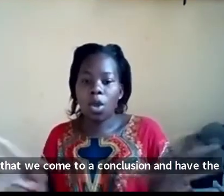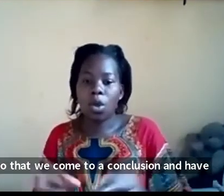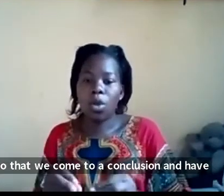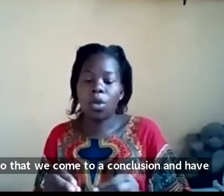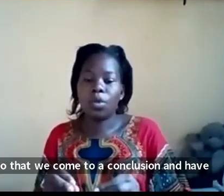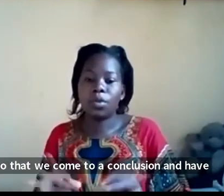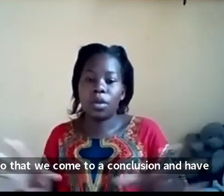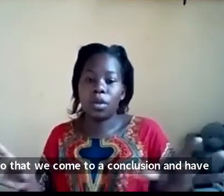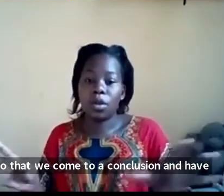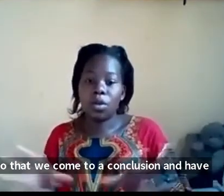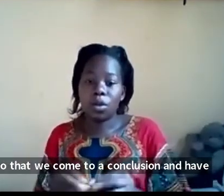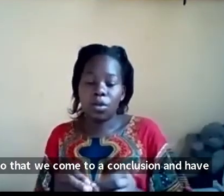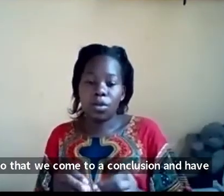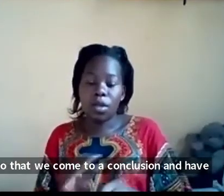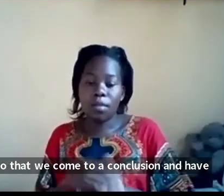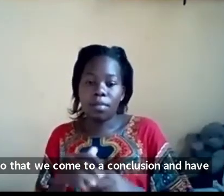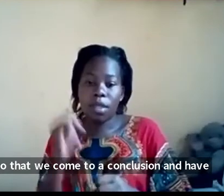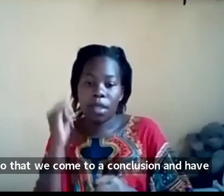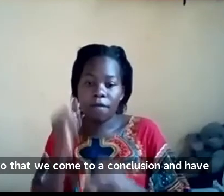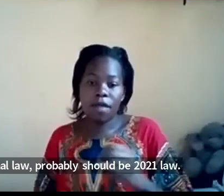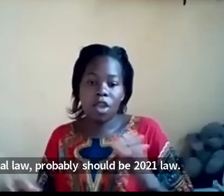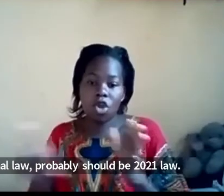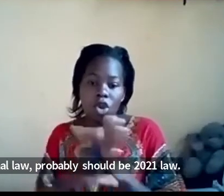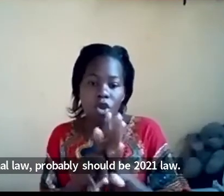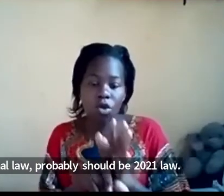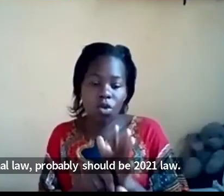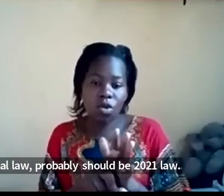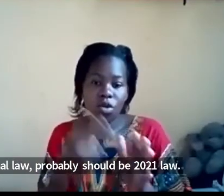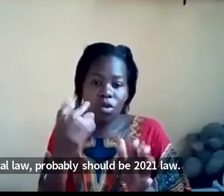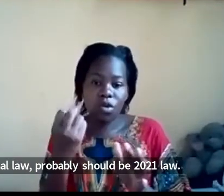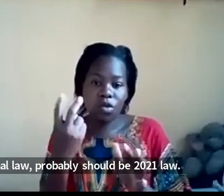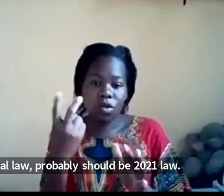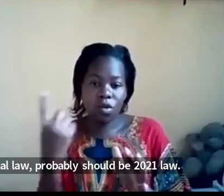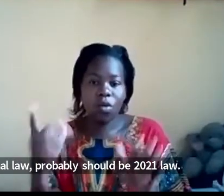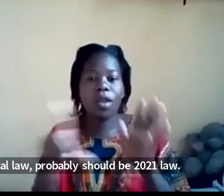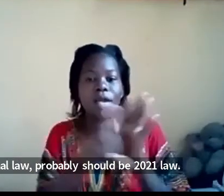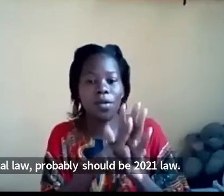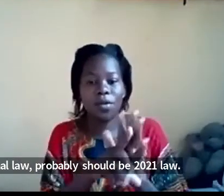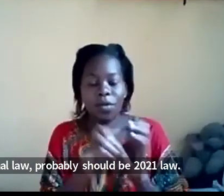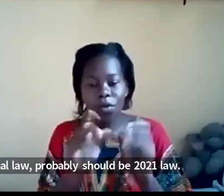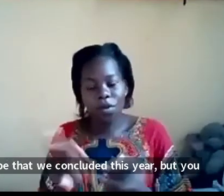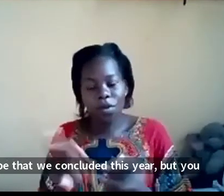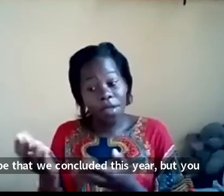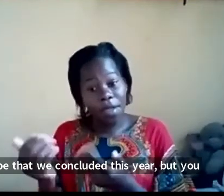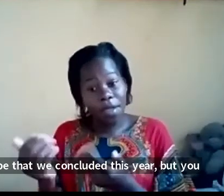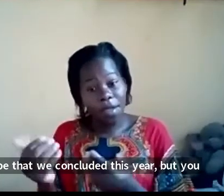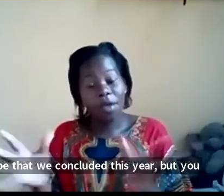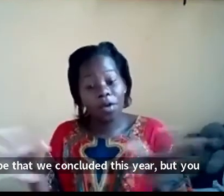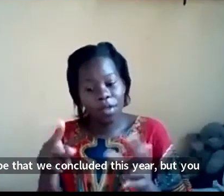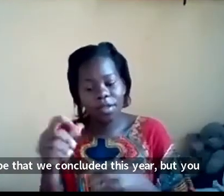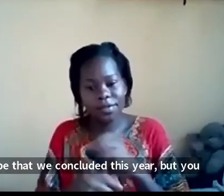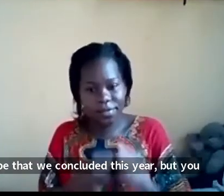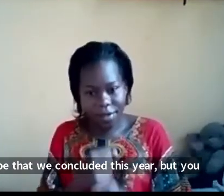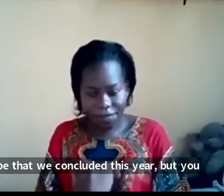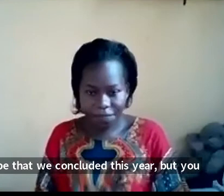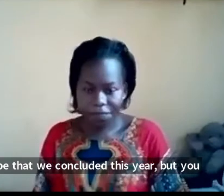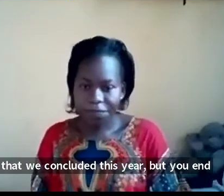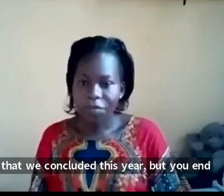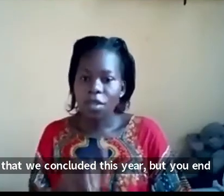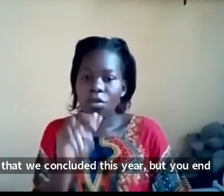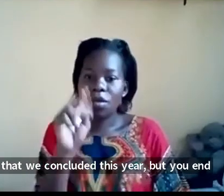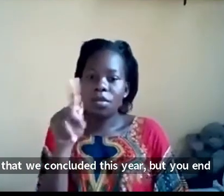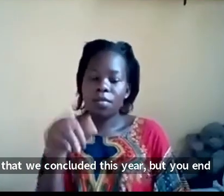a 2021 law. I really hope that we conclude it this year. But UNDP has been very supportive in terms